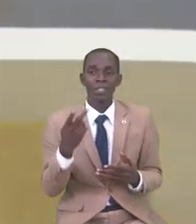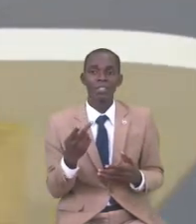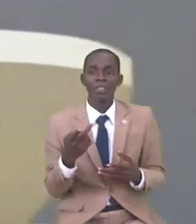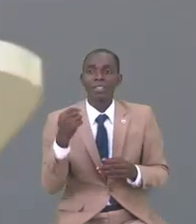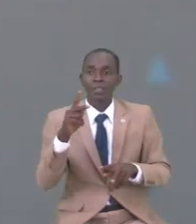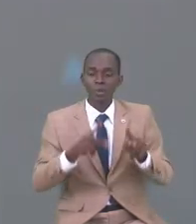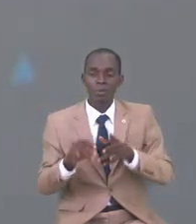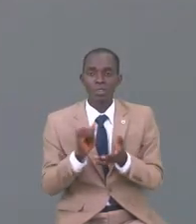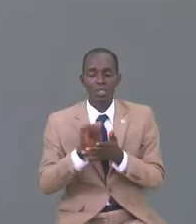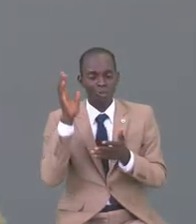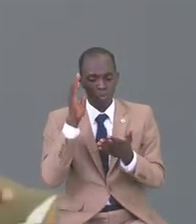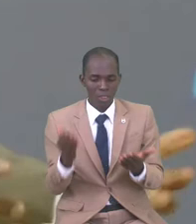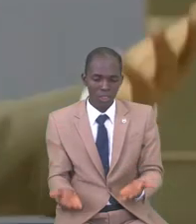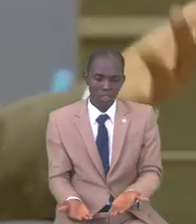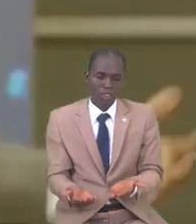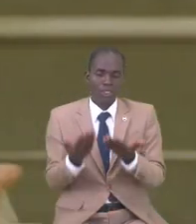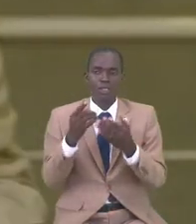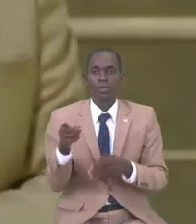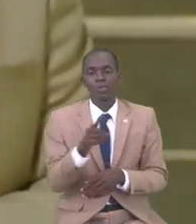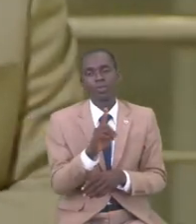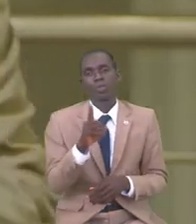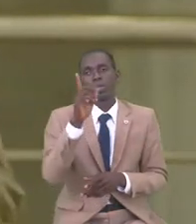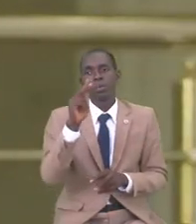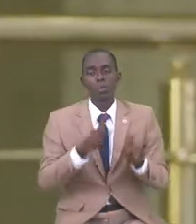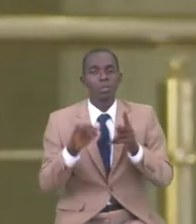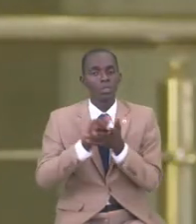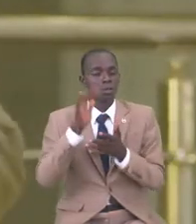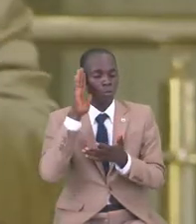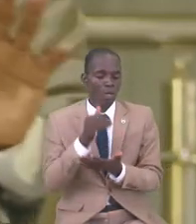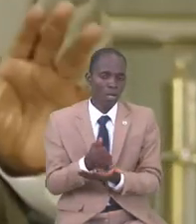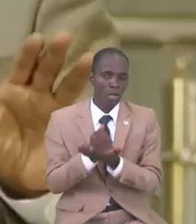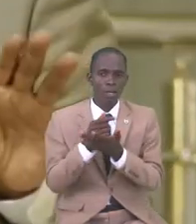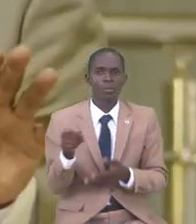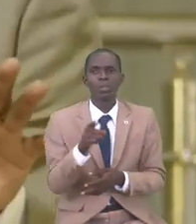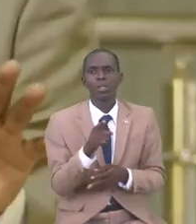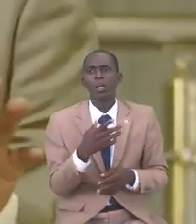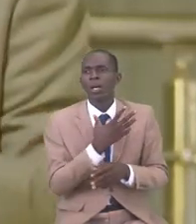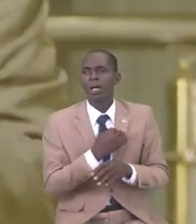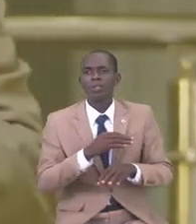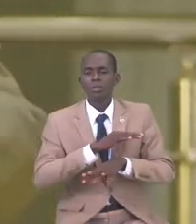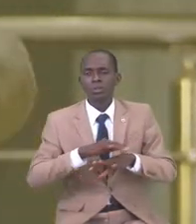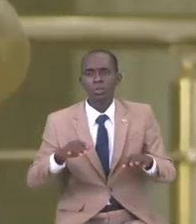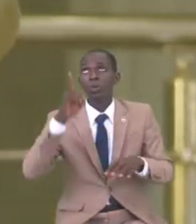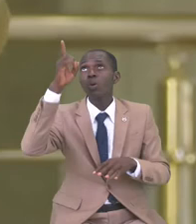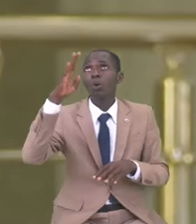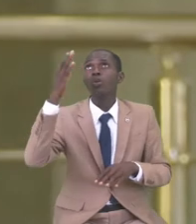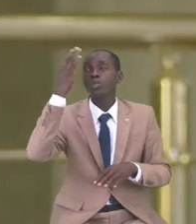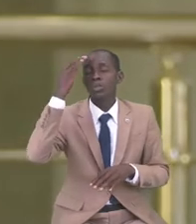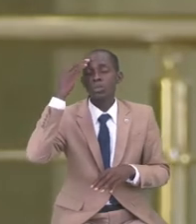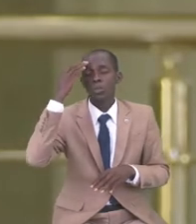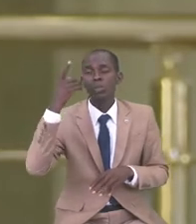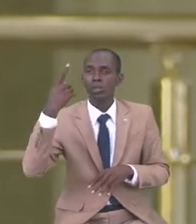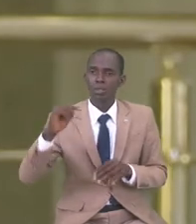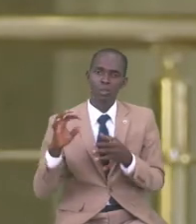to lift you, the people who are going to help you, and you don't know the connection, but God who